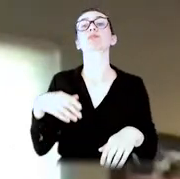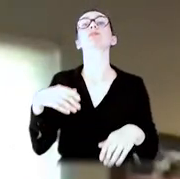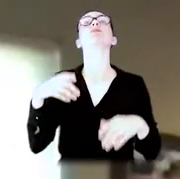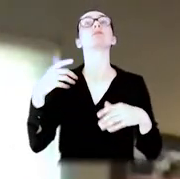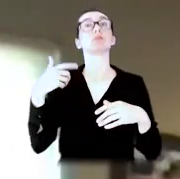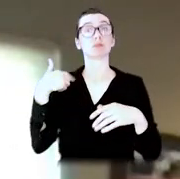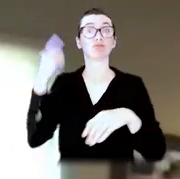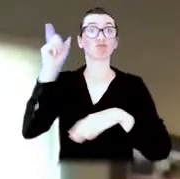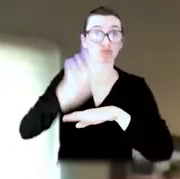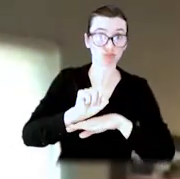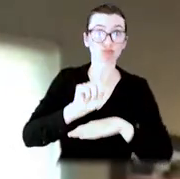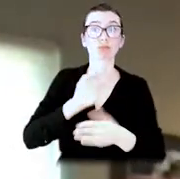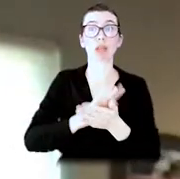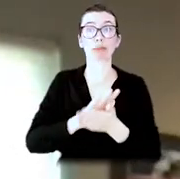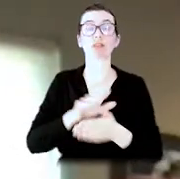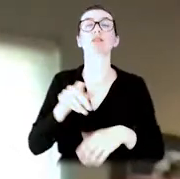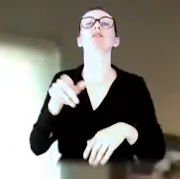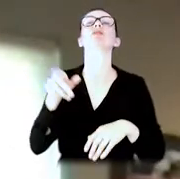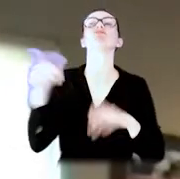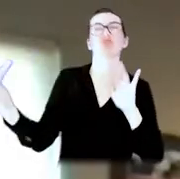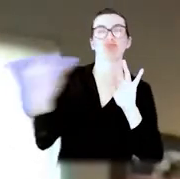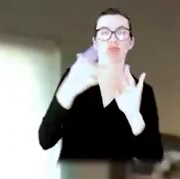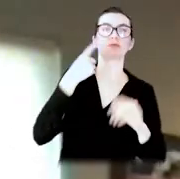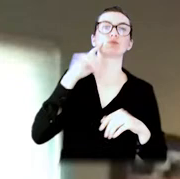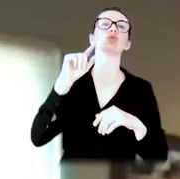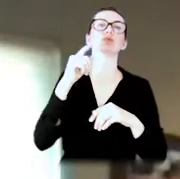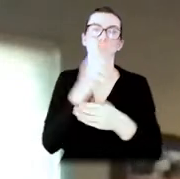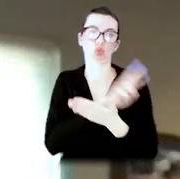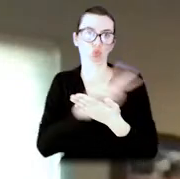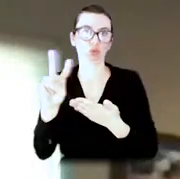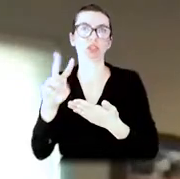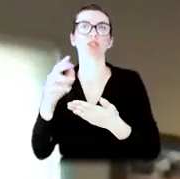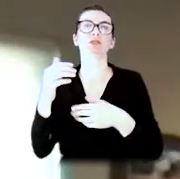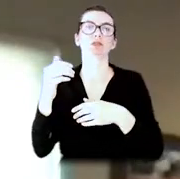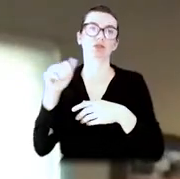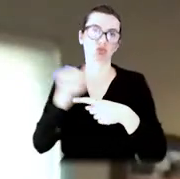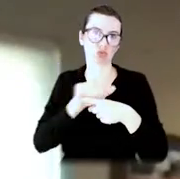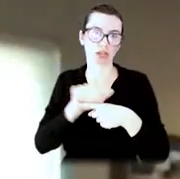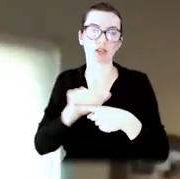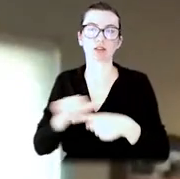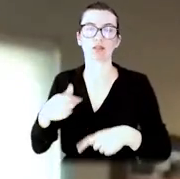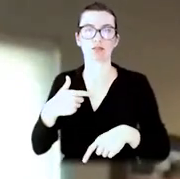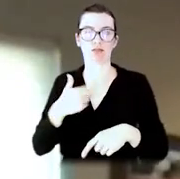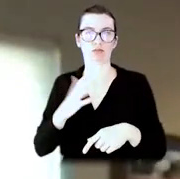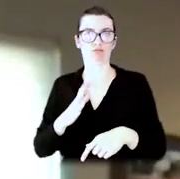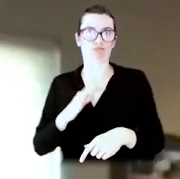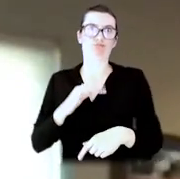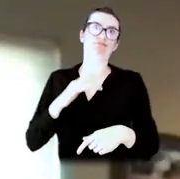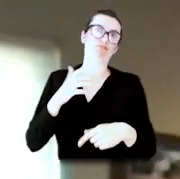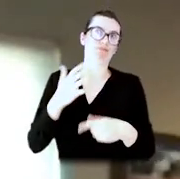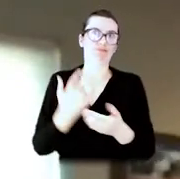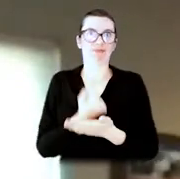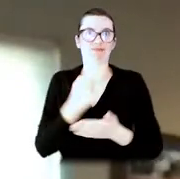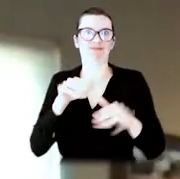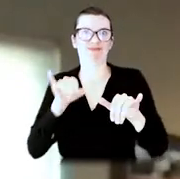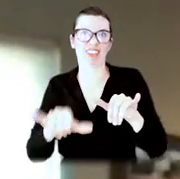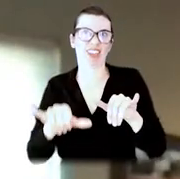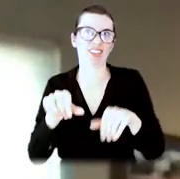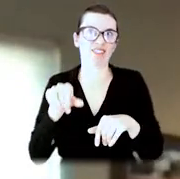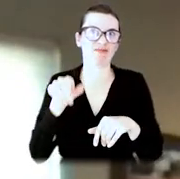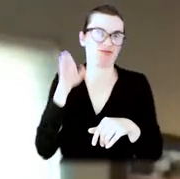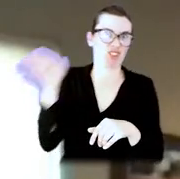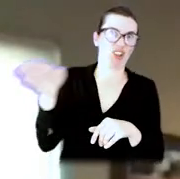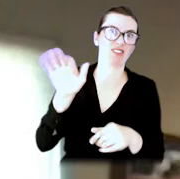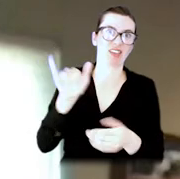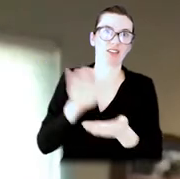campus, they contacted me for training, a 2-week training, and I got to stay on their beautiful campus, very welcoming, friendly, and